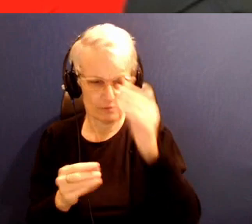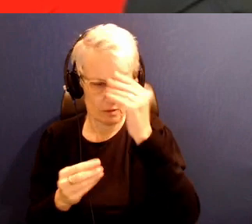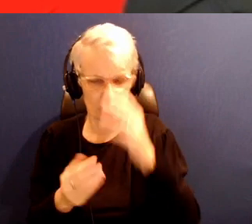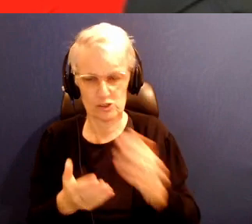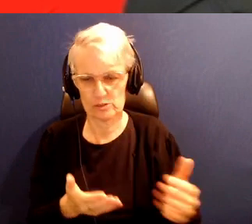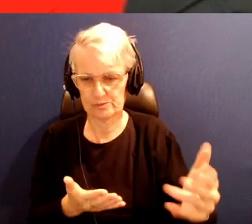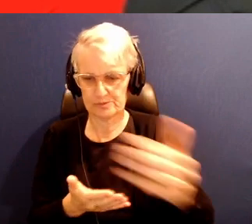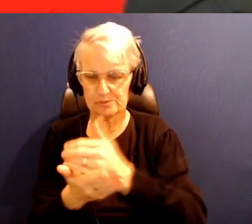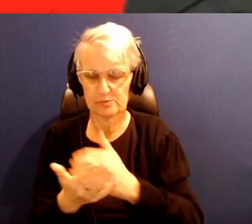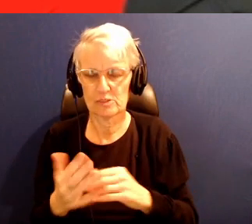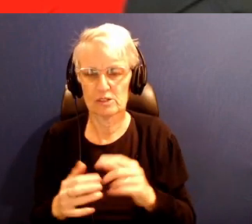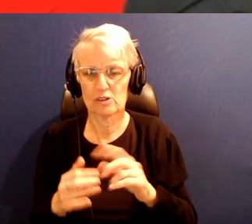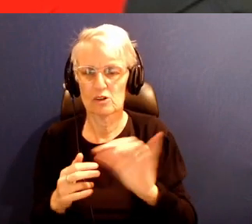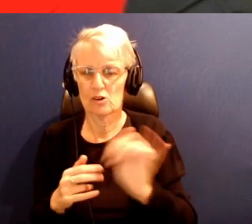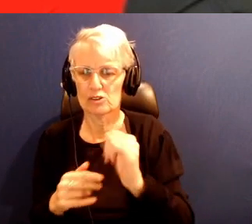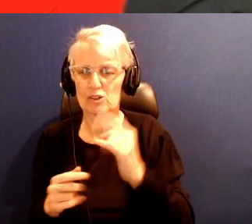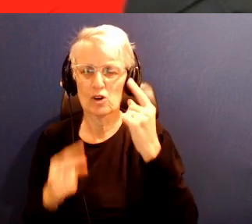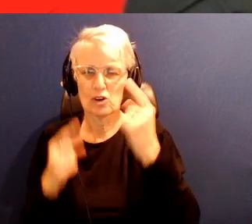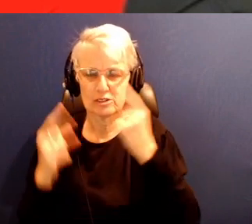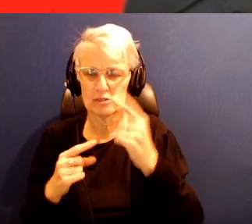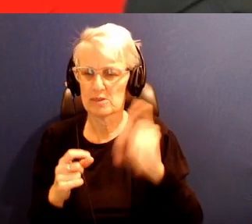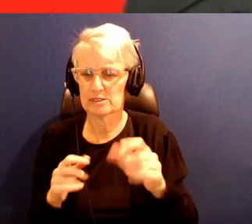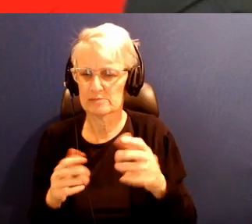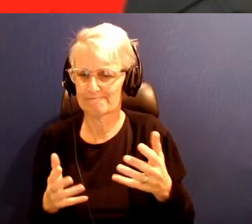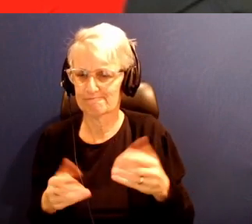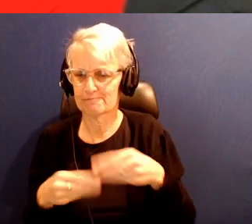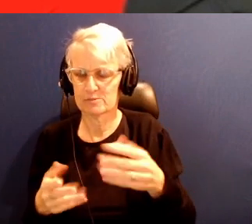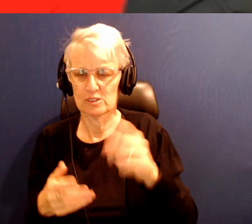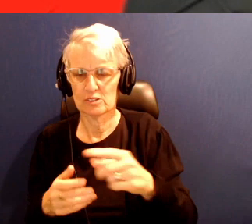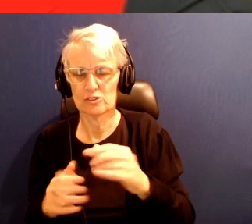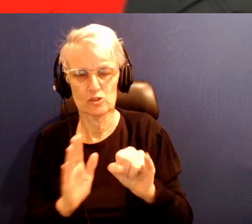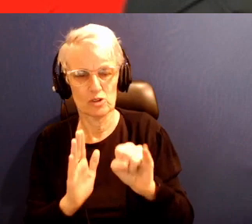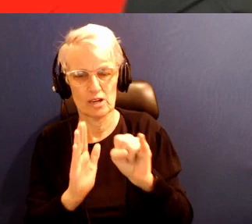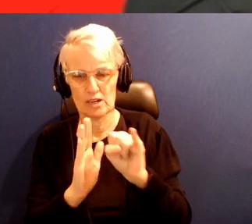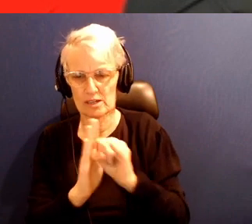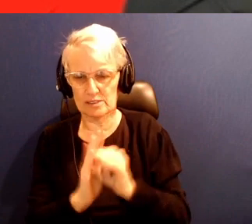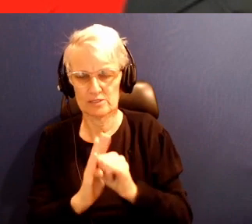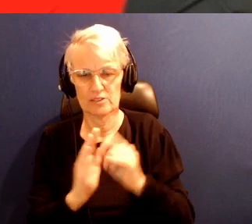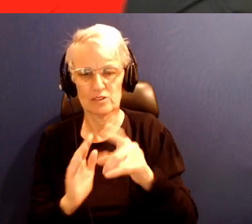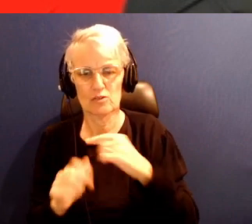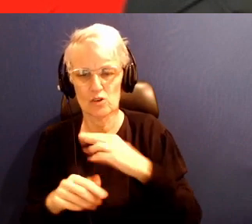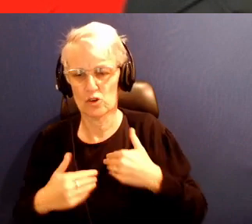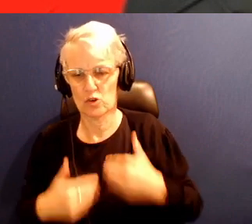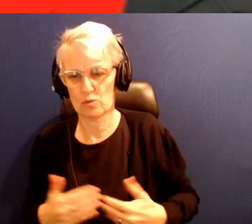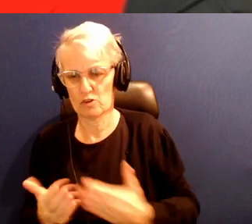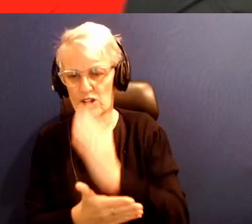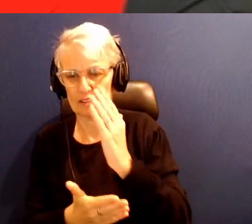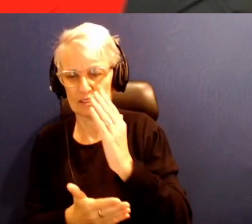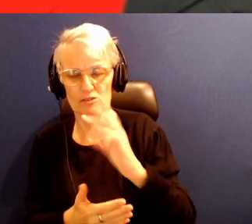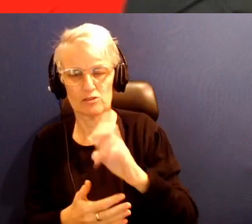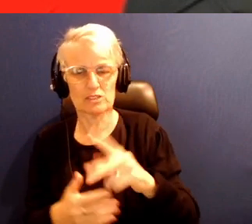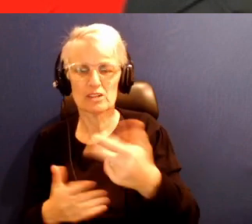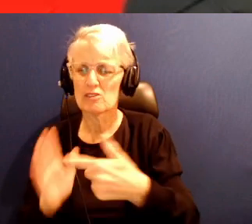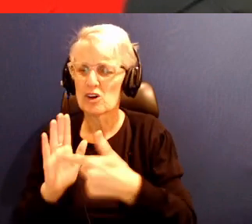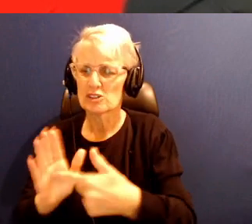personal data. Finally, considerations must be given to the identification of human rights risks.